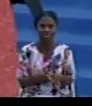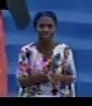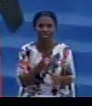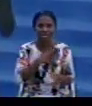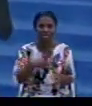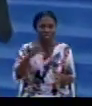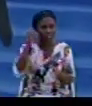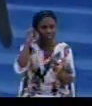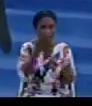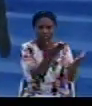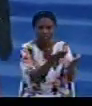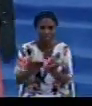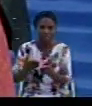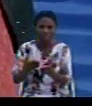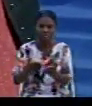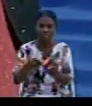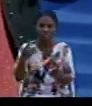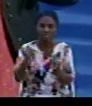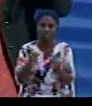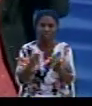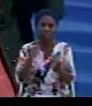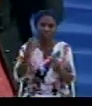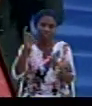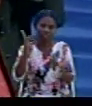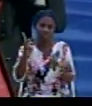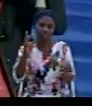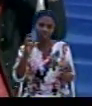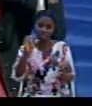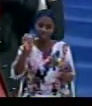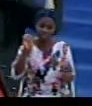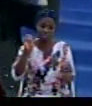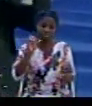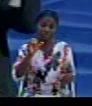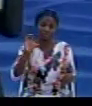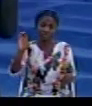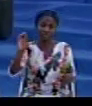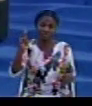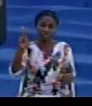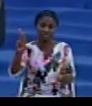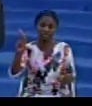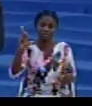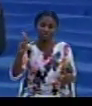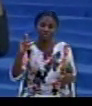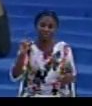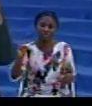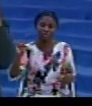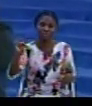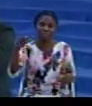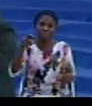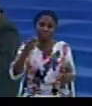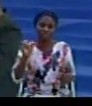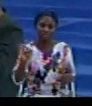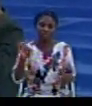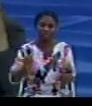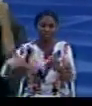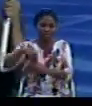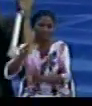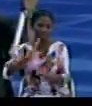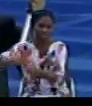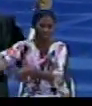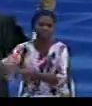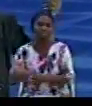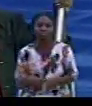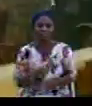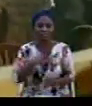crutches out, and he was just moving here. We are following up to that point of it here. Put your hands together